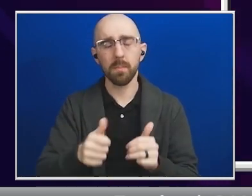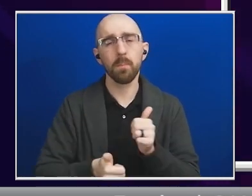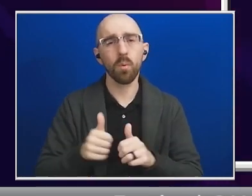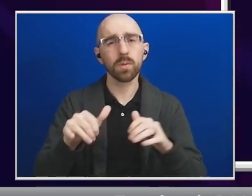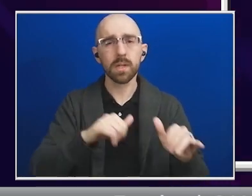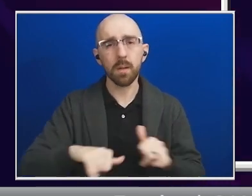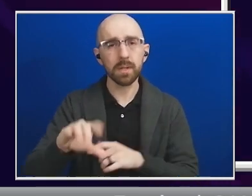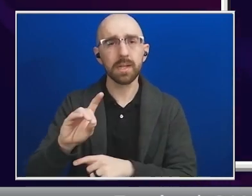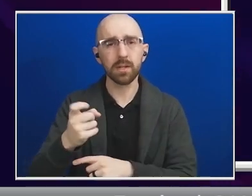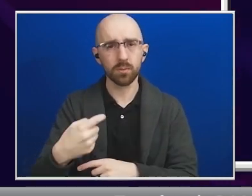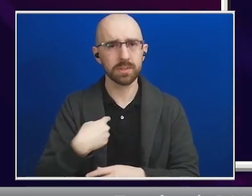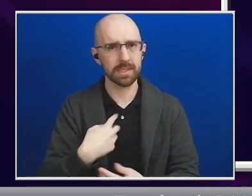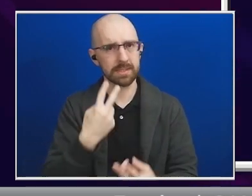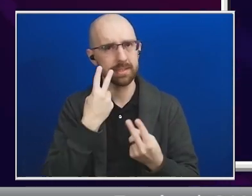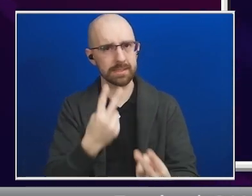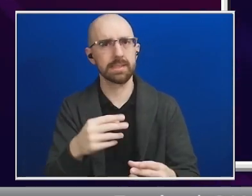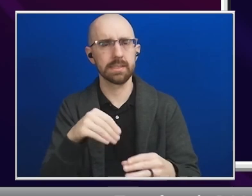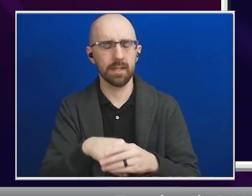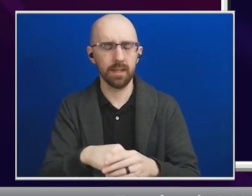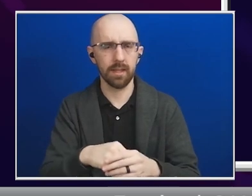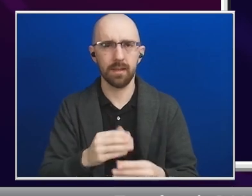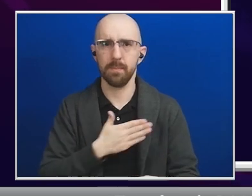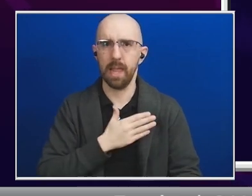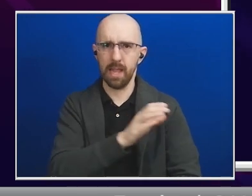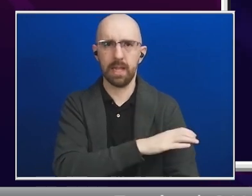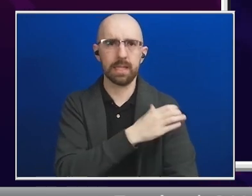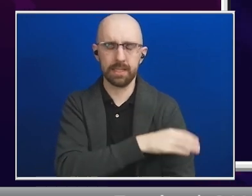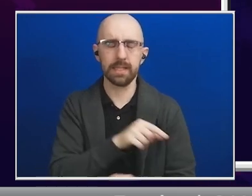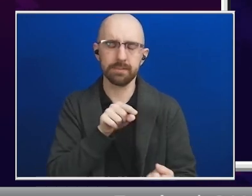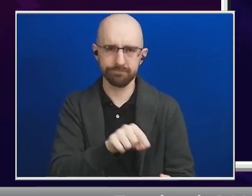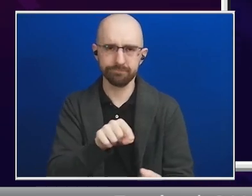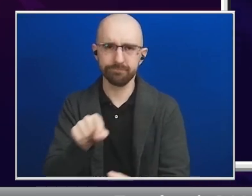see in my clinic.